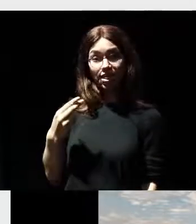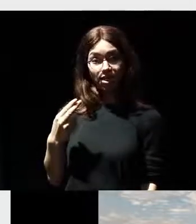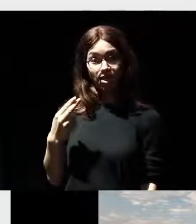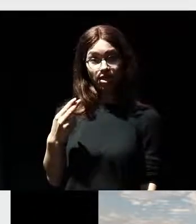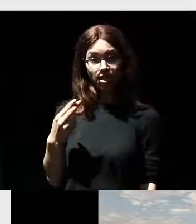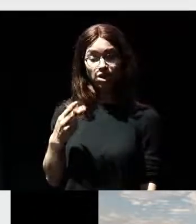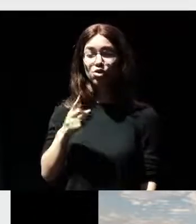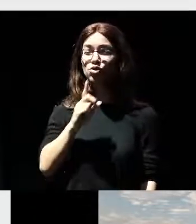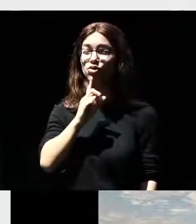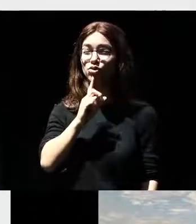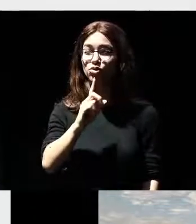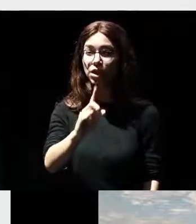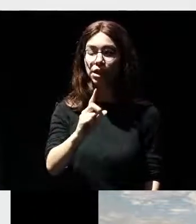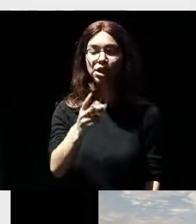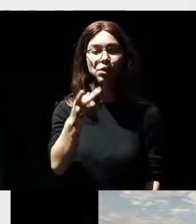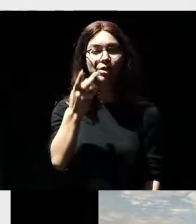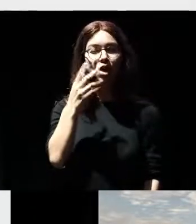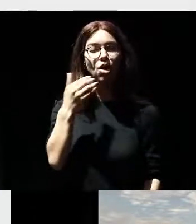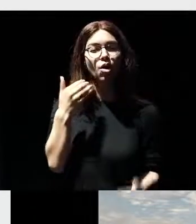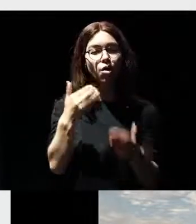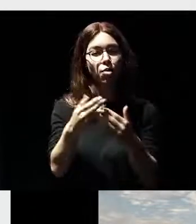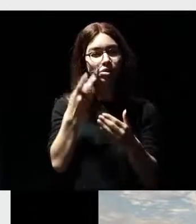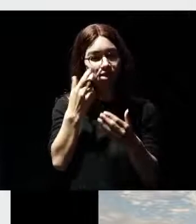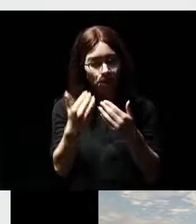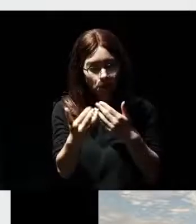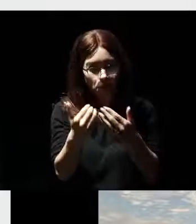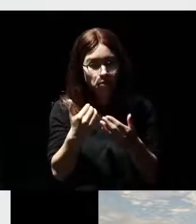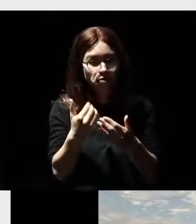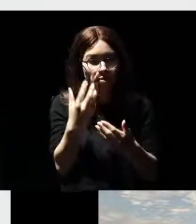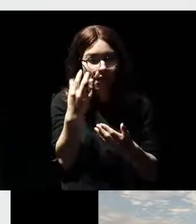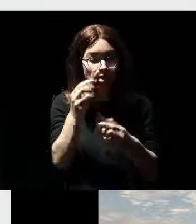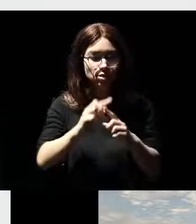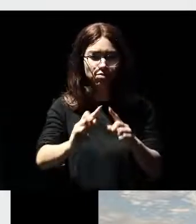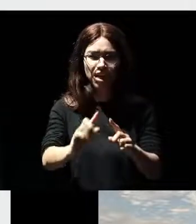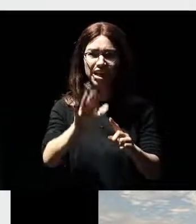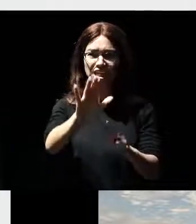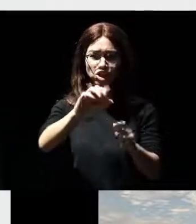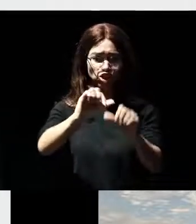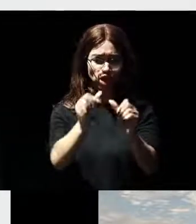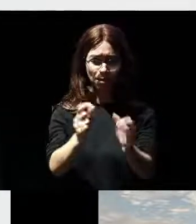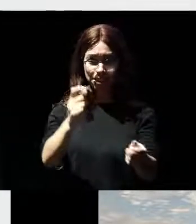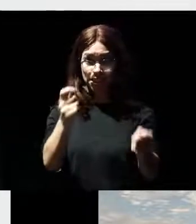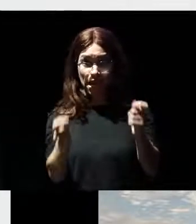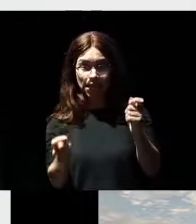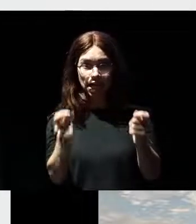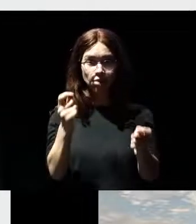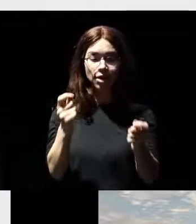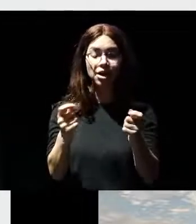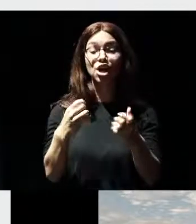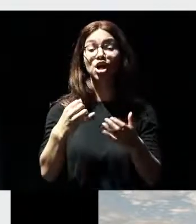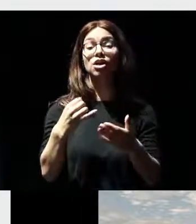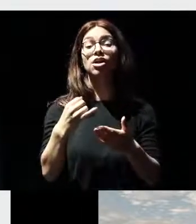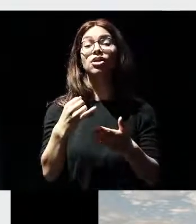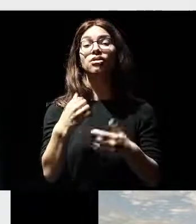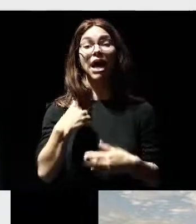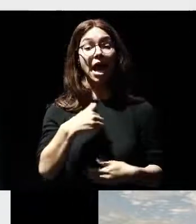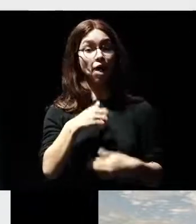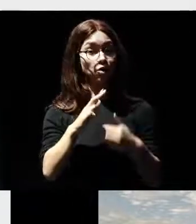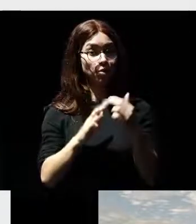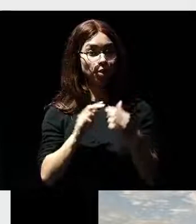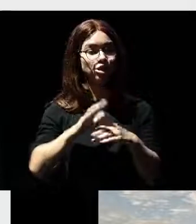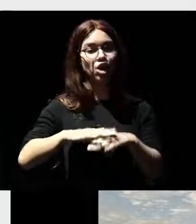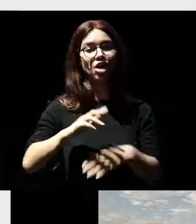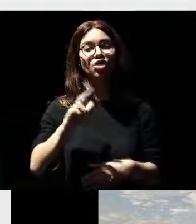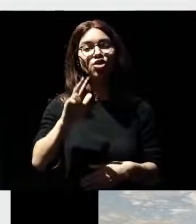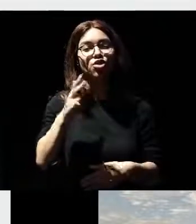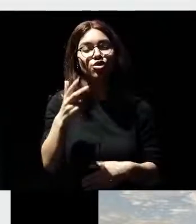quite opaque from the outside, but very dynamic in its shaping. Our building is on the third